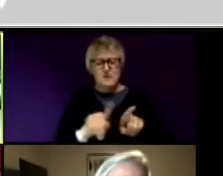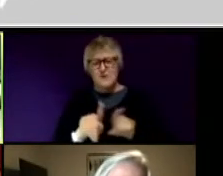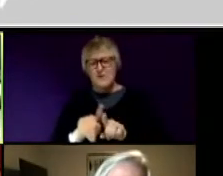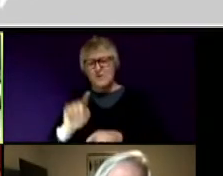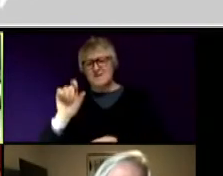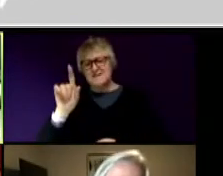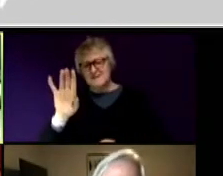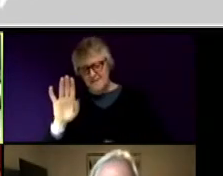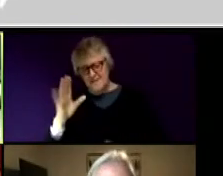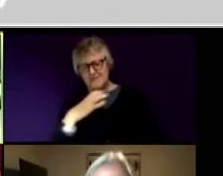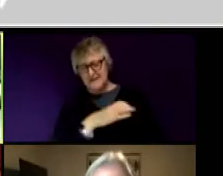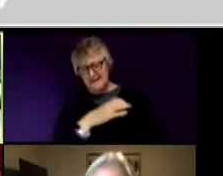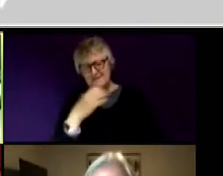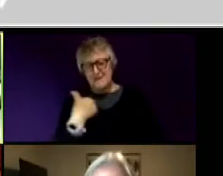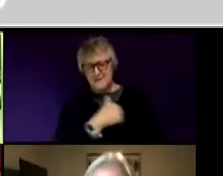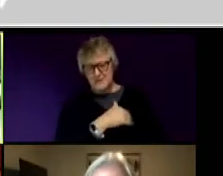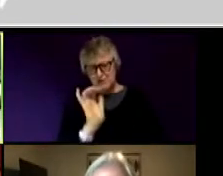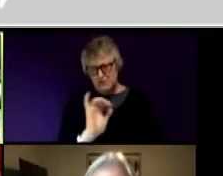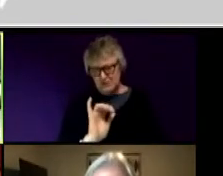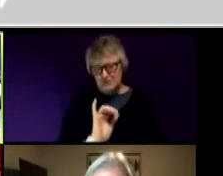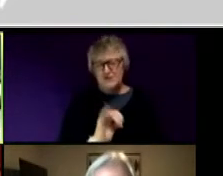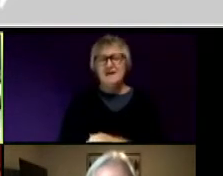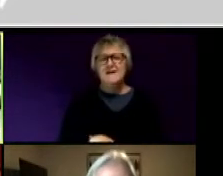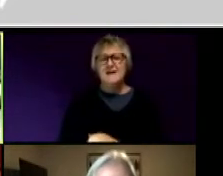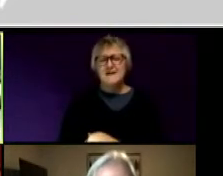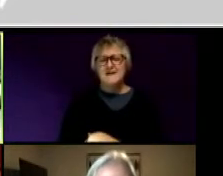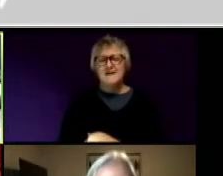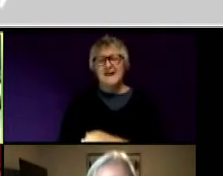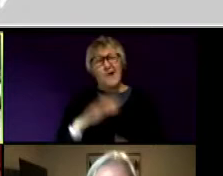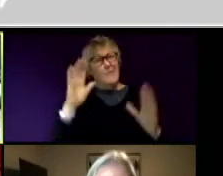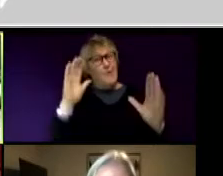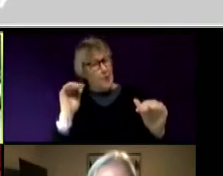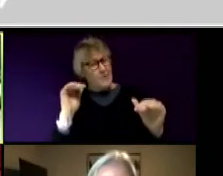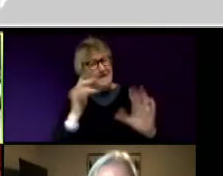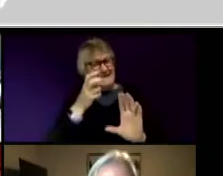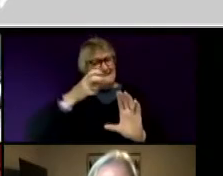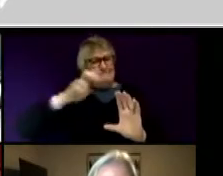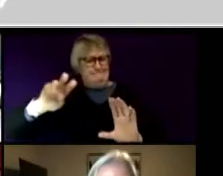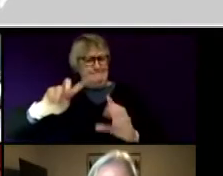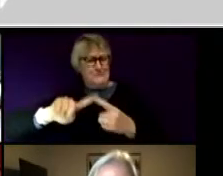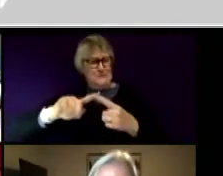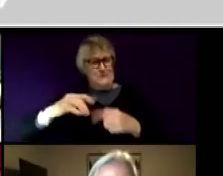And actually, hopefully I can get on to the Youth Subcommittee.